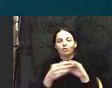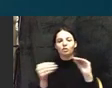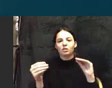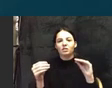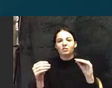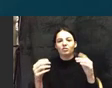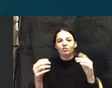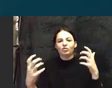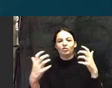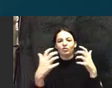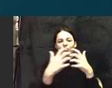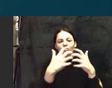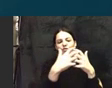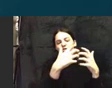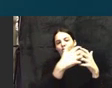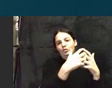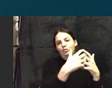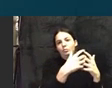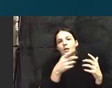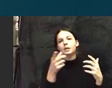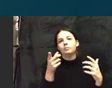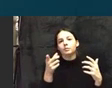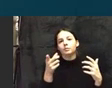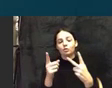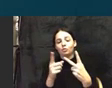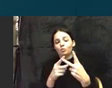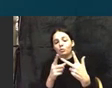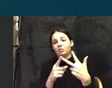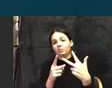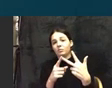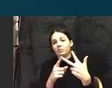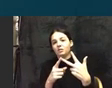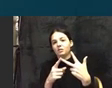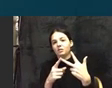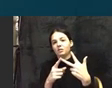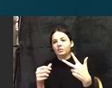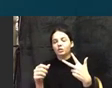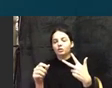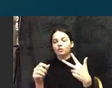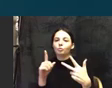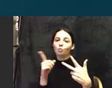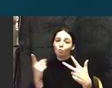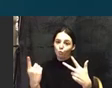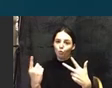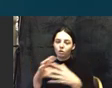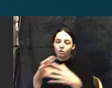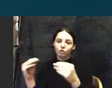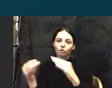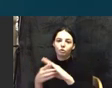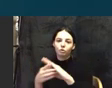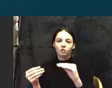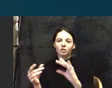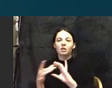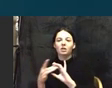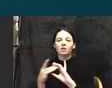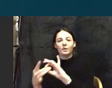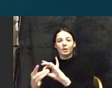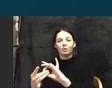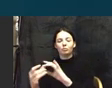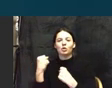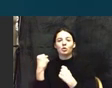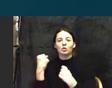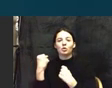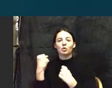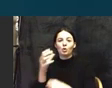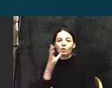this book. This is going to be part of a series that, you know, is about strong females in